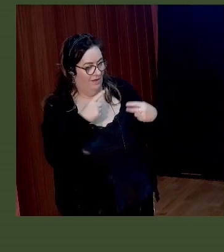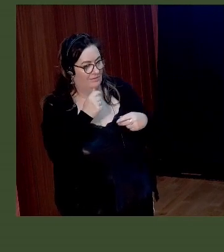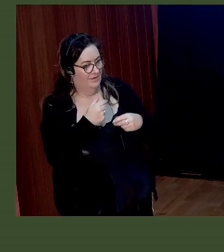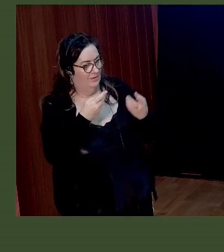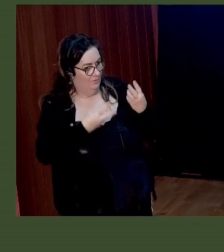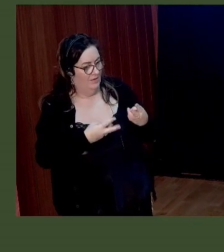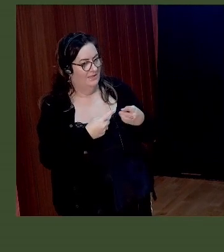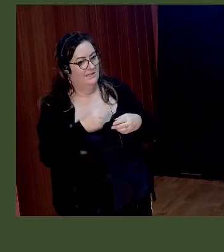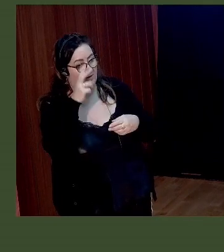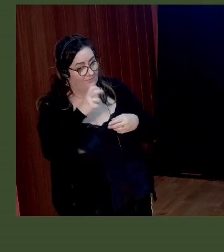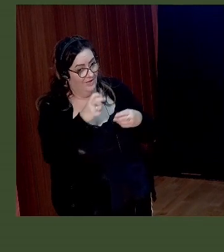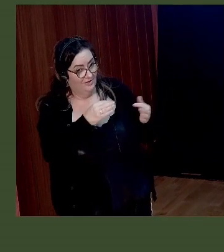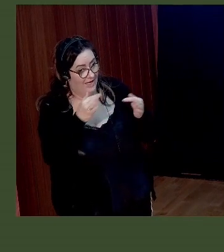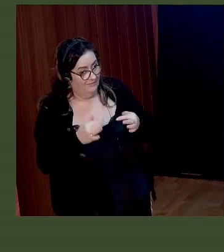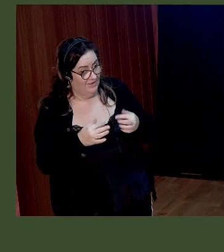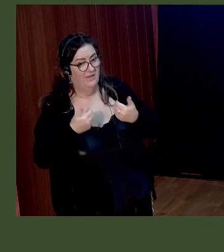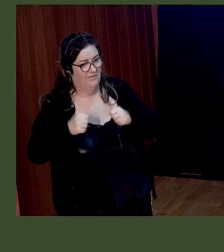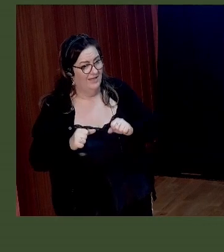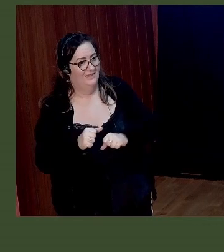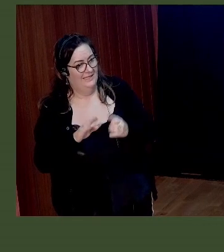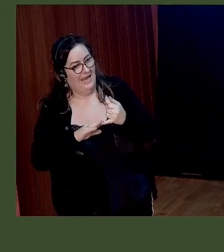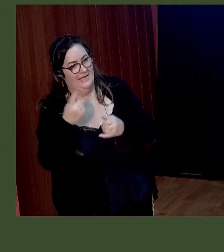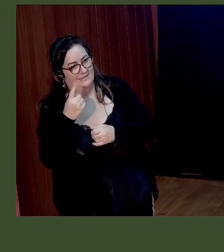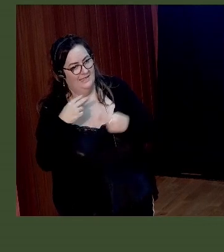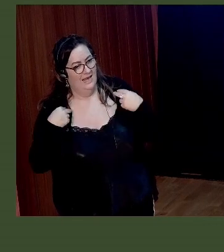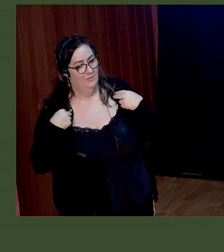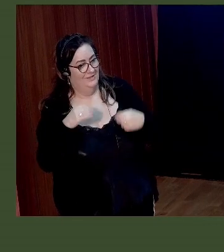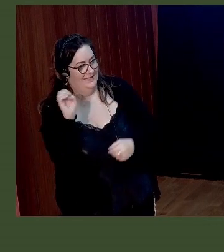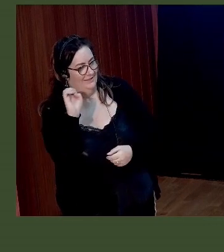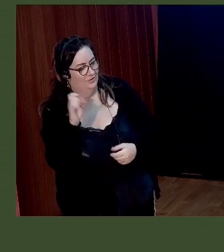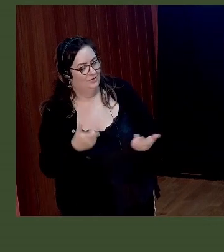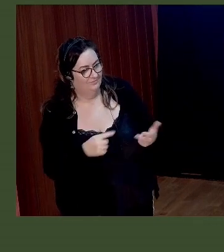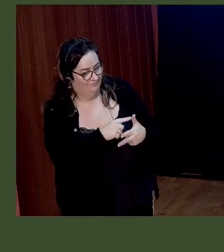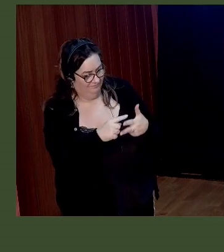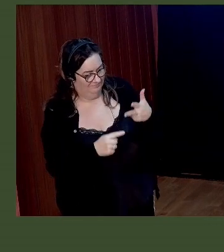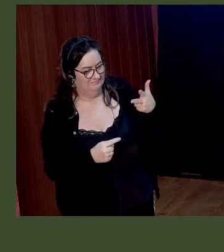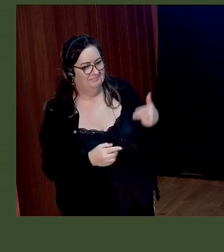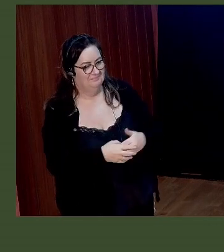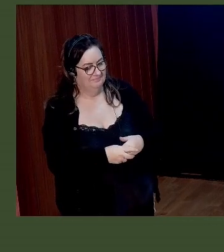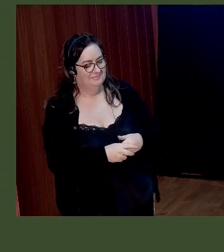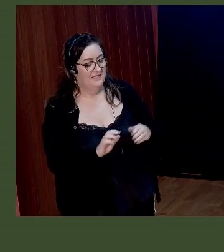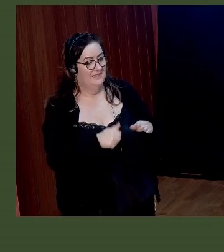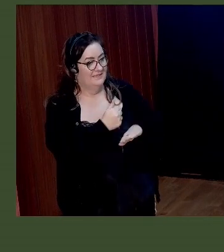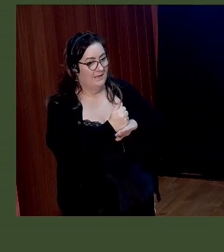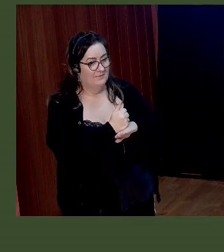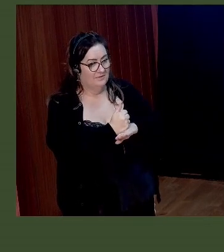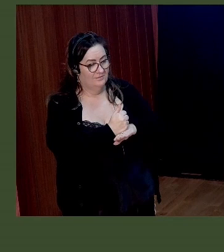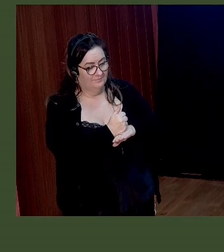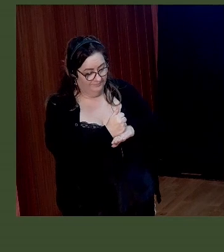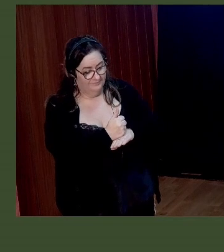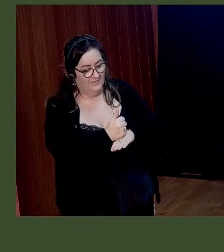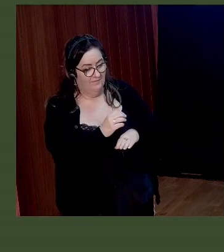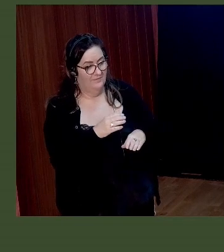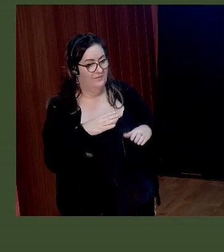claim, and then in French, and finally in English. We do affirm, this is stated, the establishment of